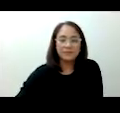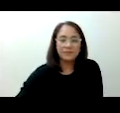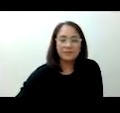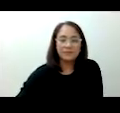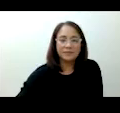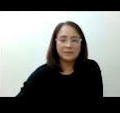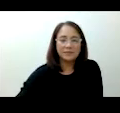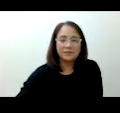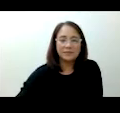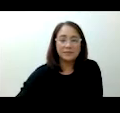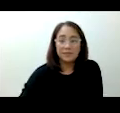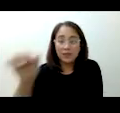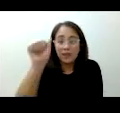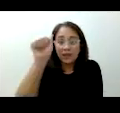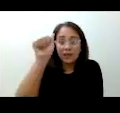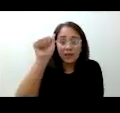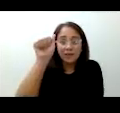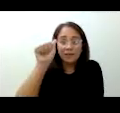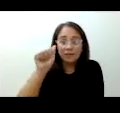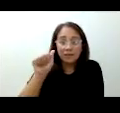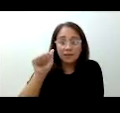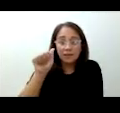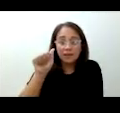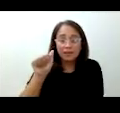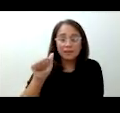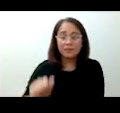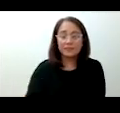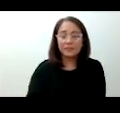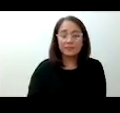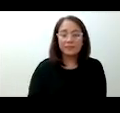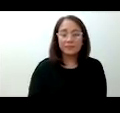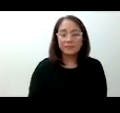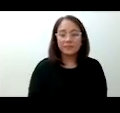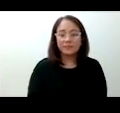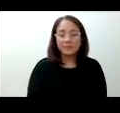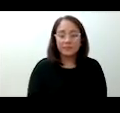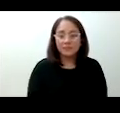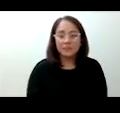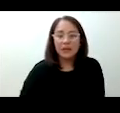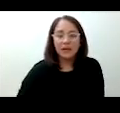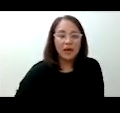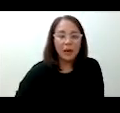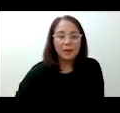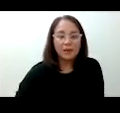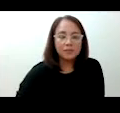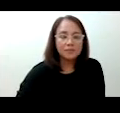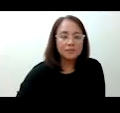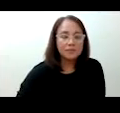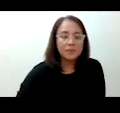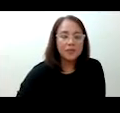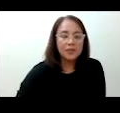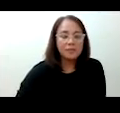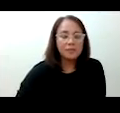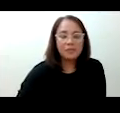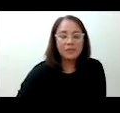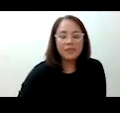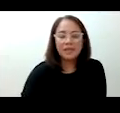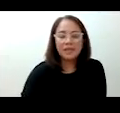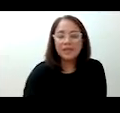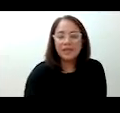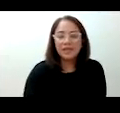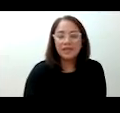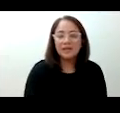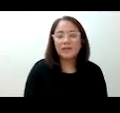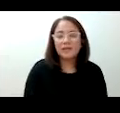A. A? Yeah, I only see a few windows, sir. Unfortunately, I can't see the other participants. Okay, hold Steve on. is